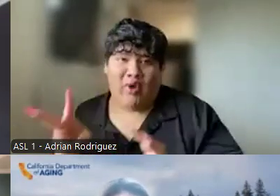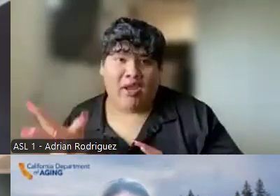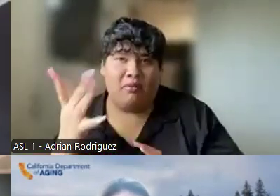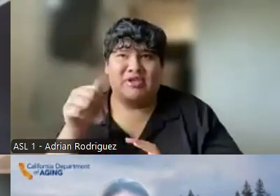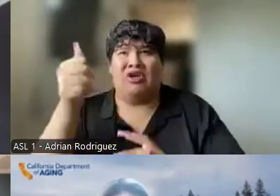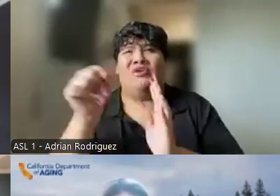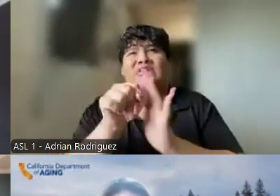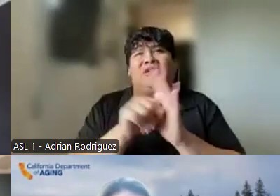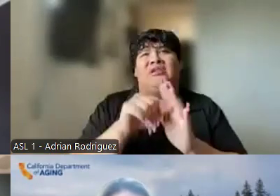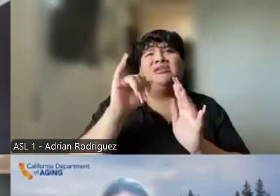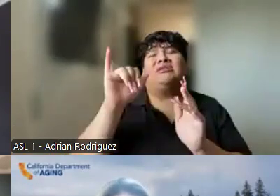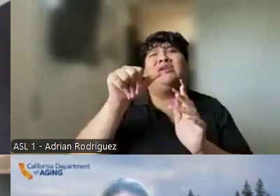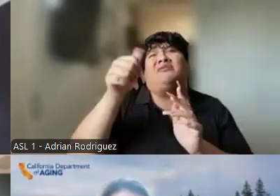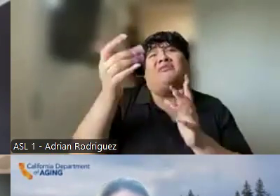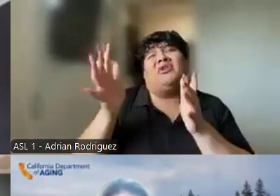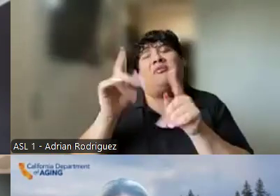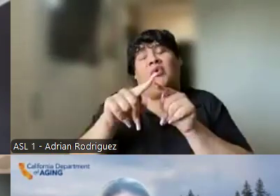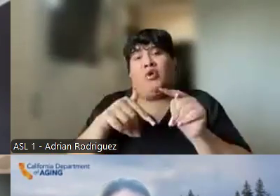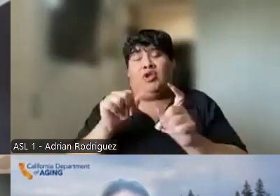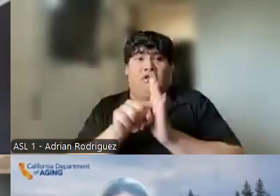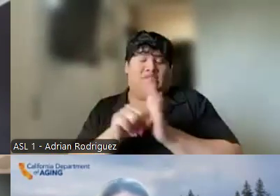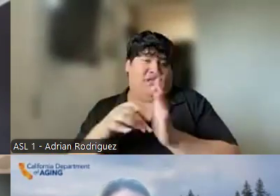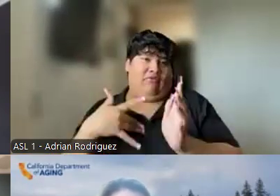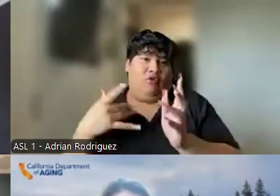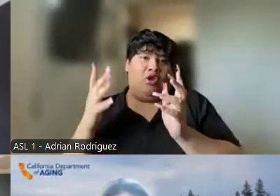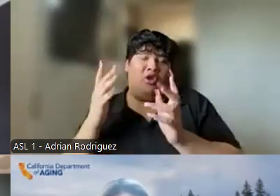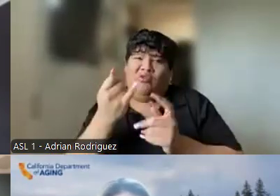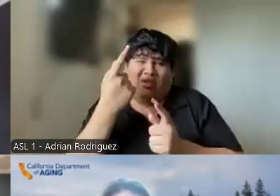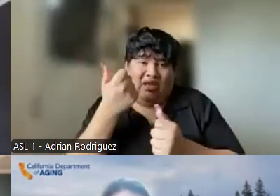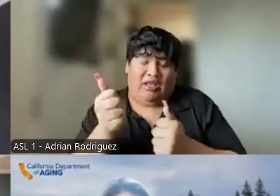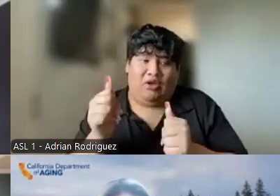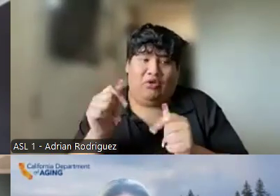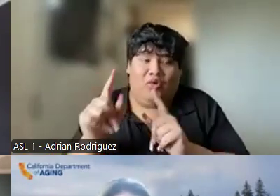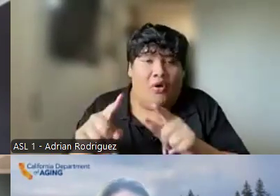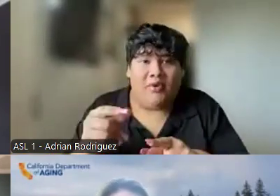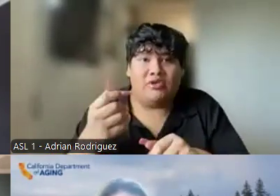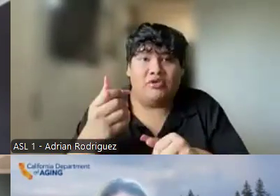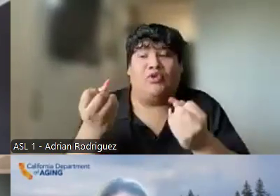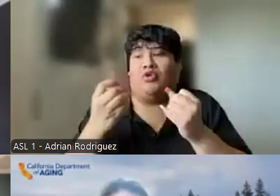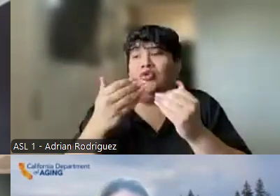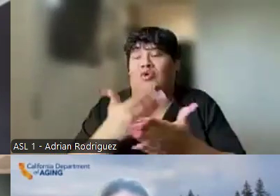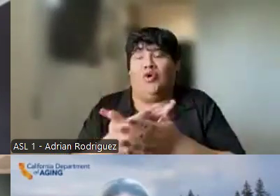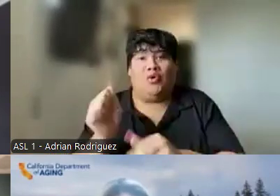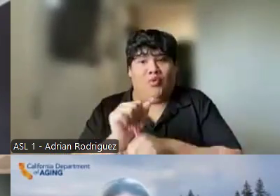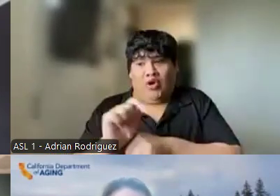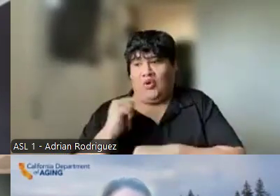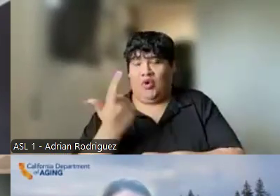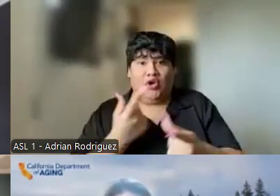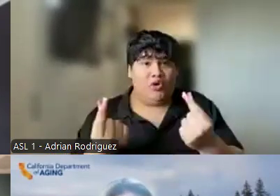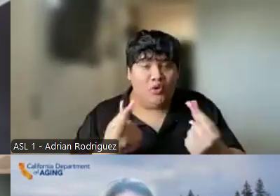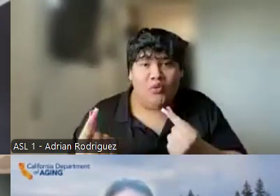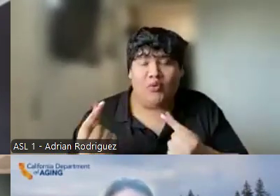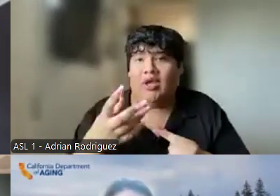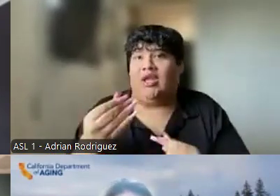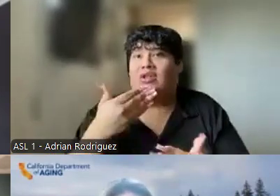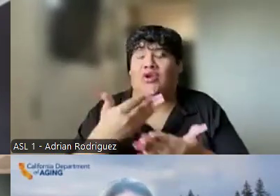as inclusive as our state. So anything we can do, and you made some comments about the great work we're doing through the Alliance earlier. I love